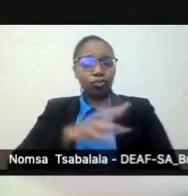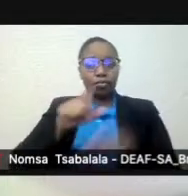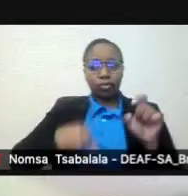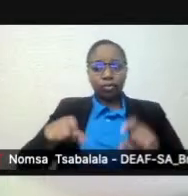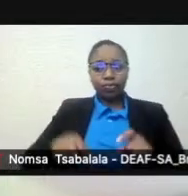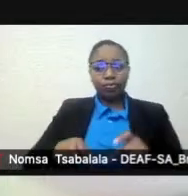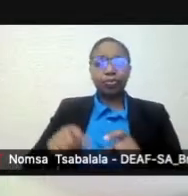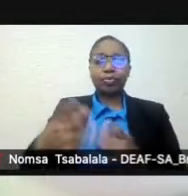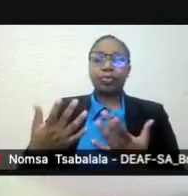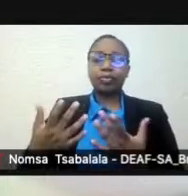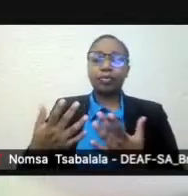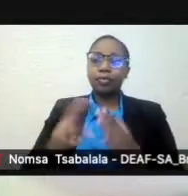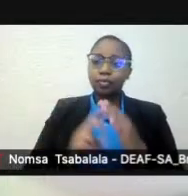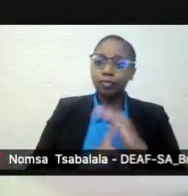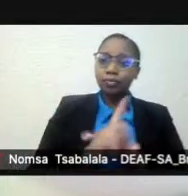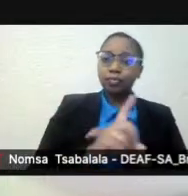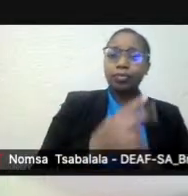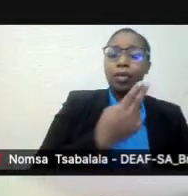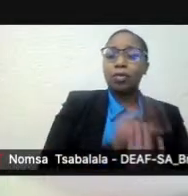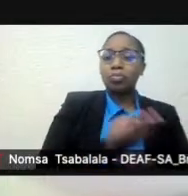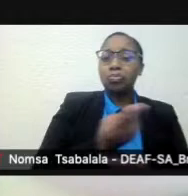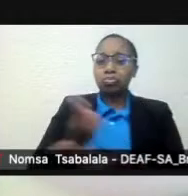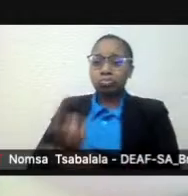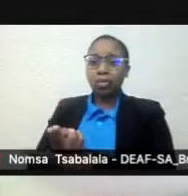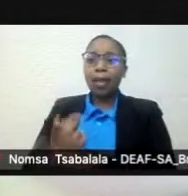see increases in the smaller provinces.